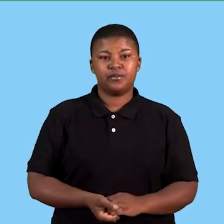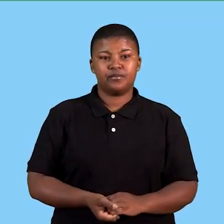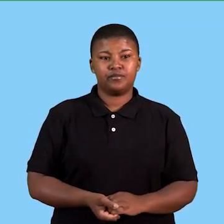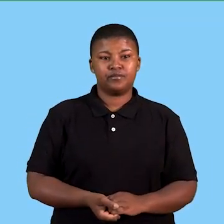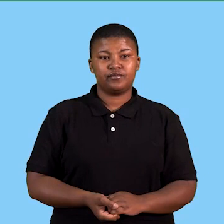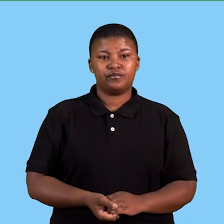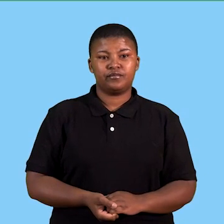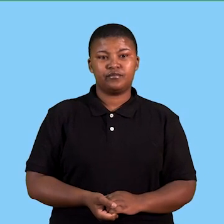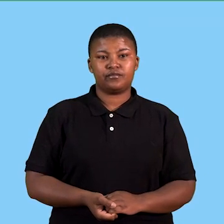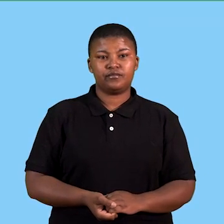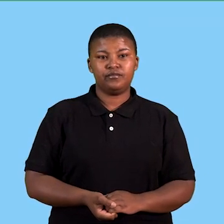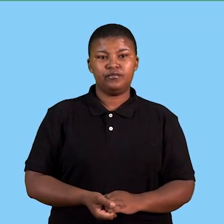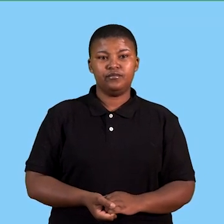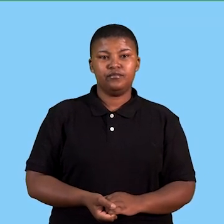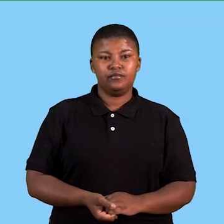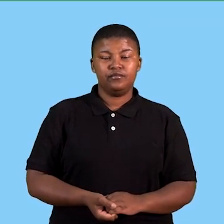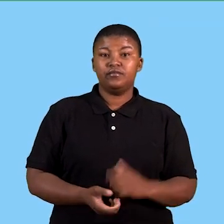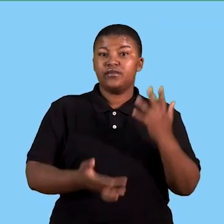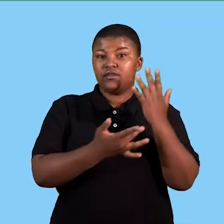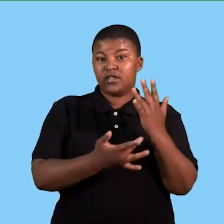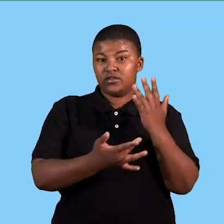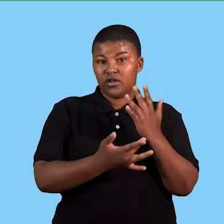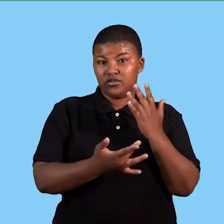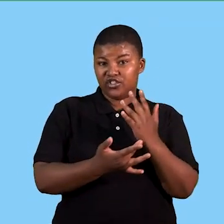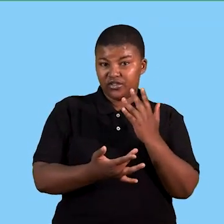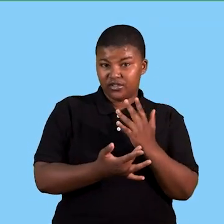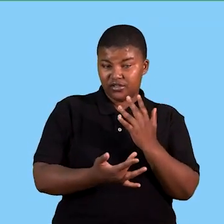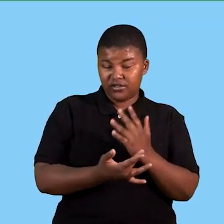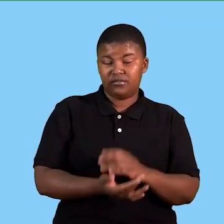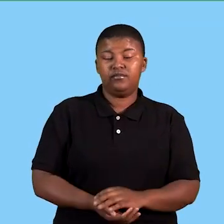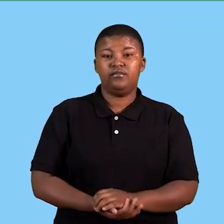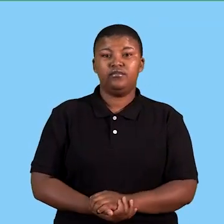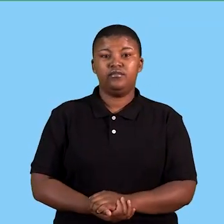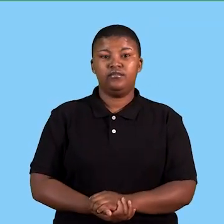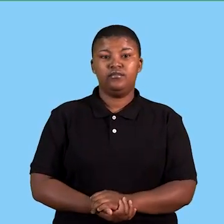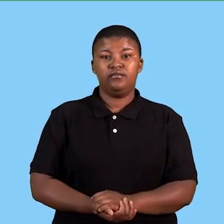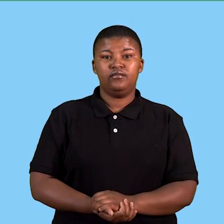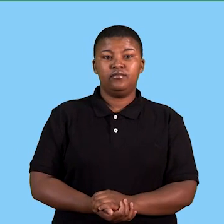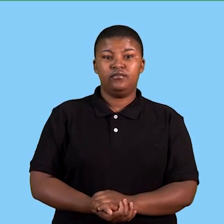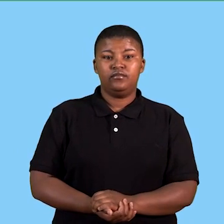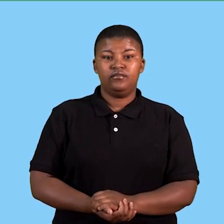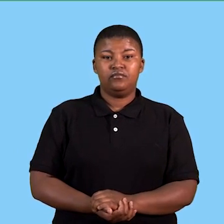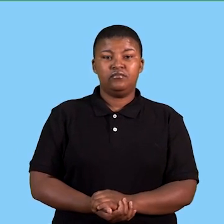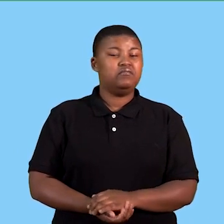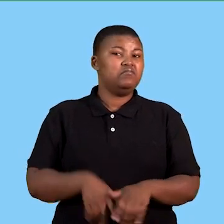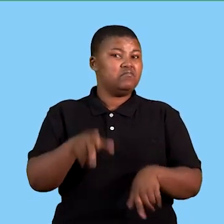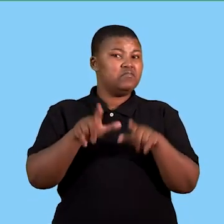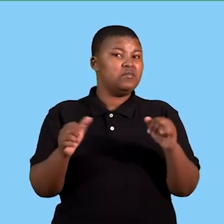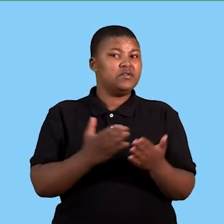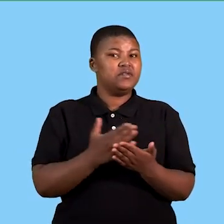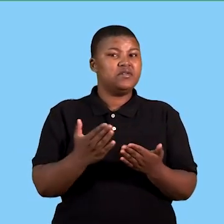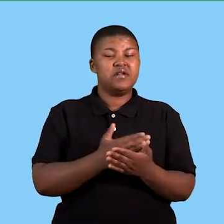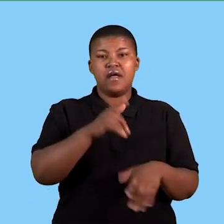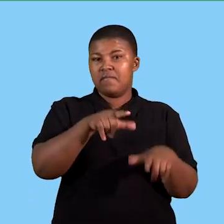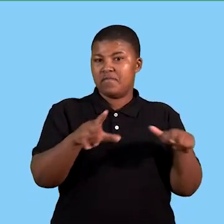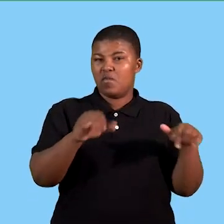The third factor then will be our technology we have available. Maybe everybody's working from home, then